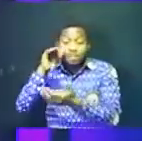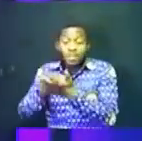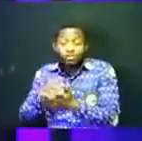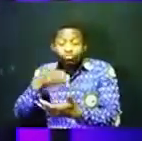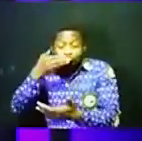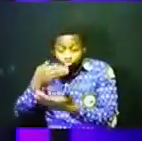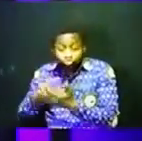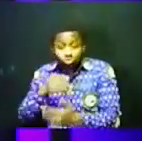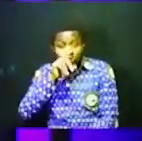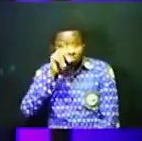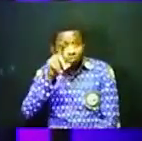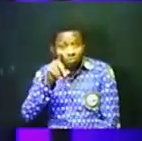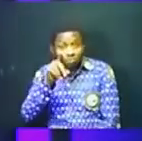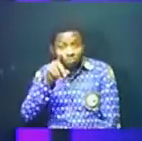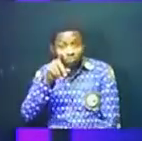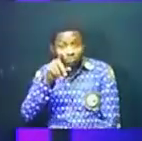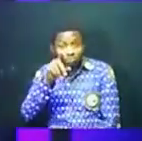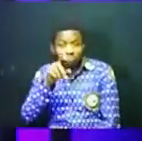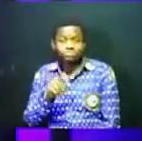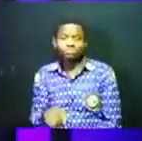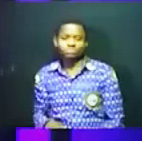good?